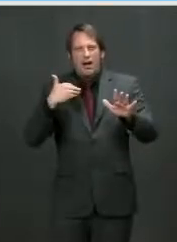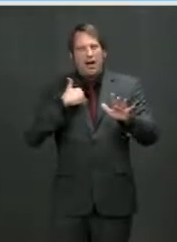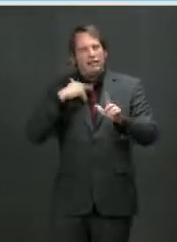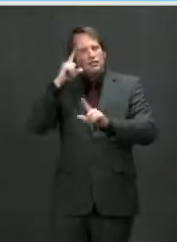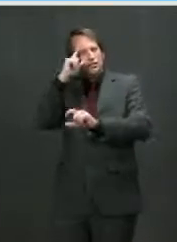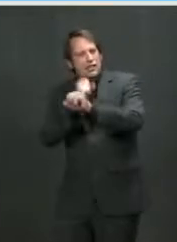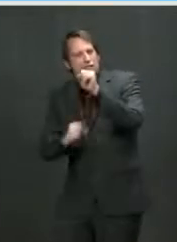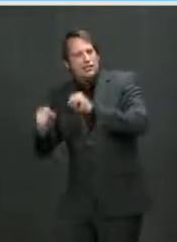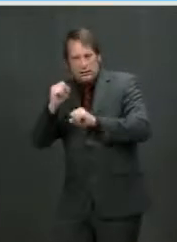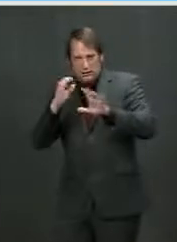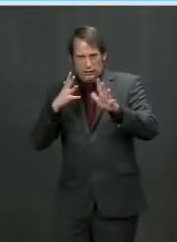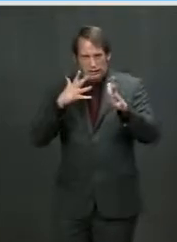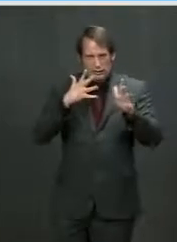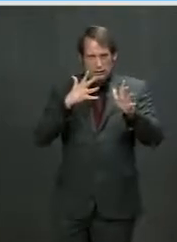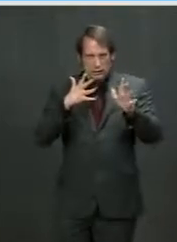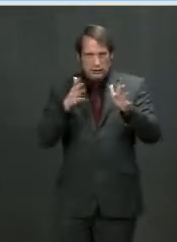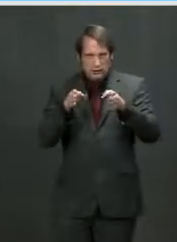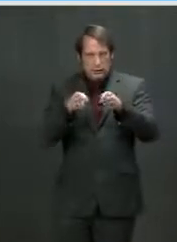both maximize that